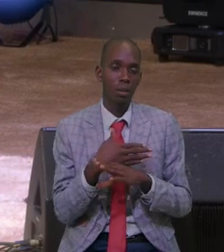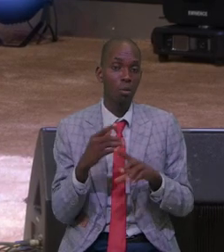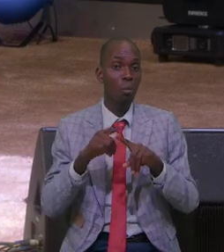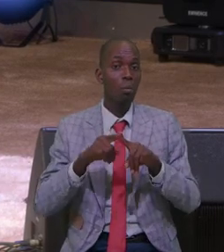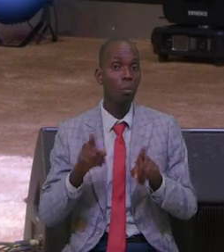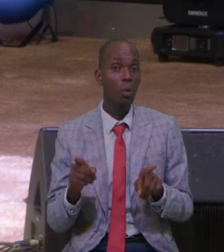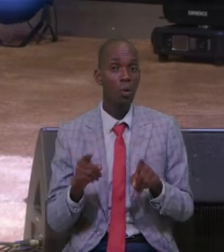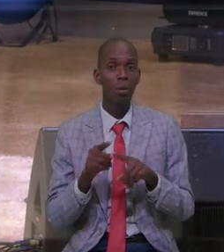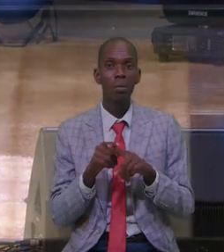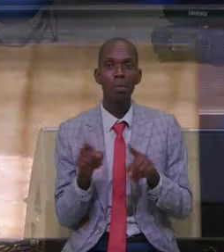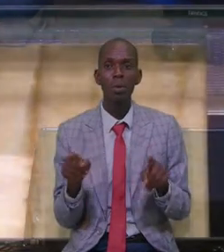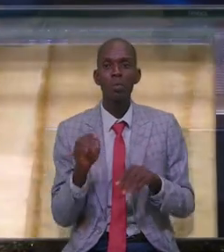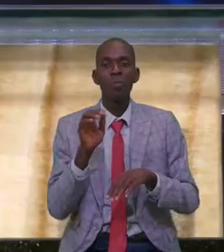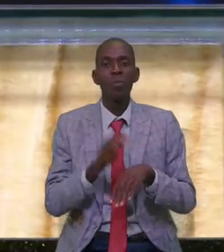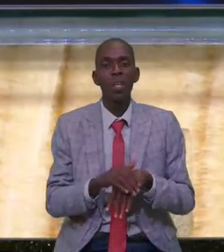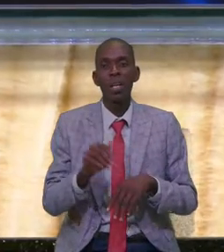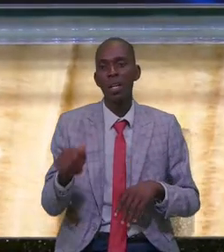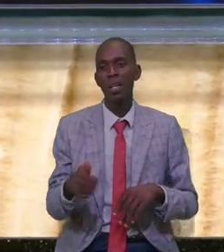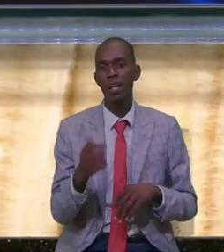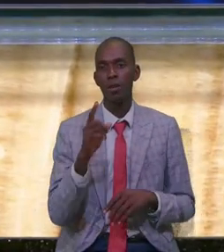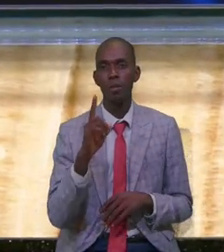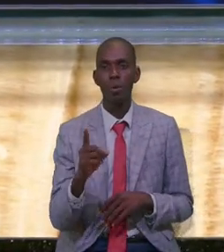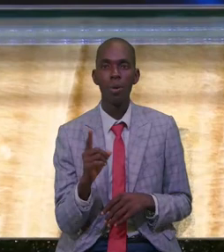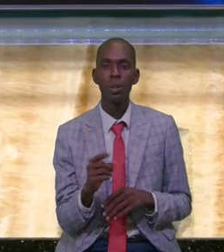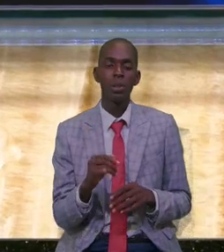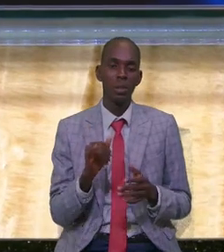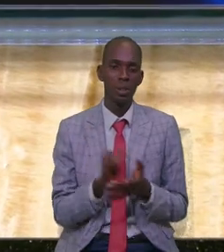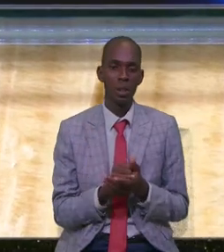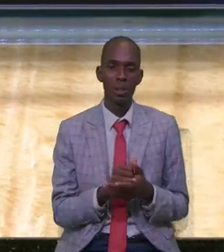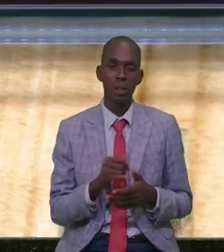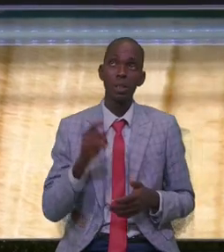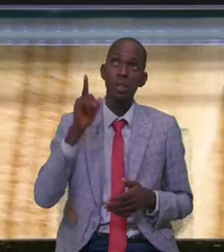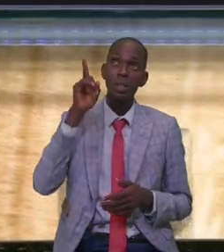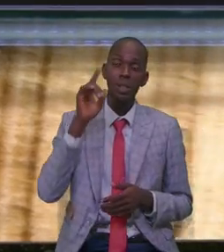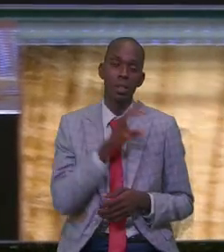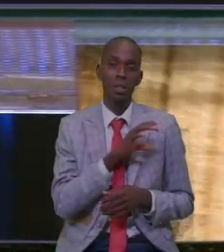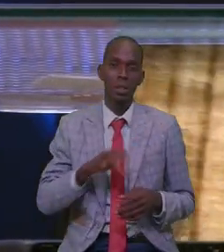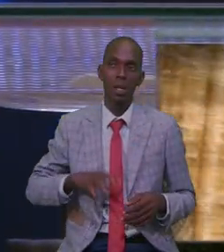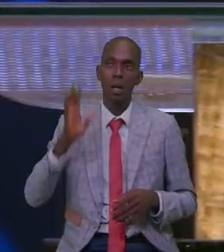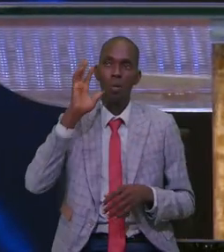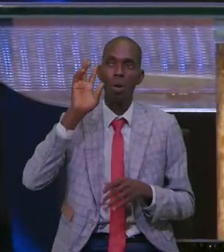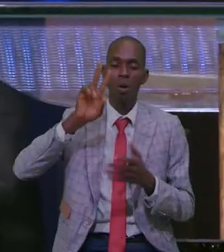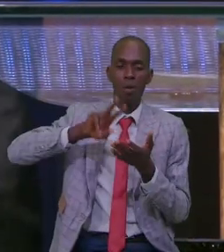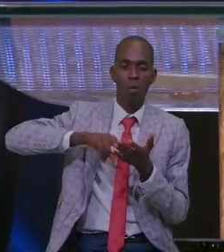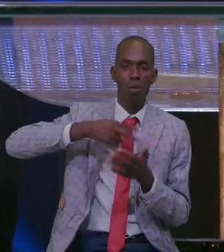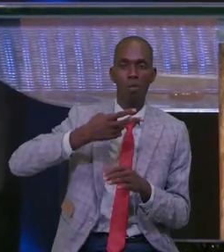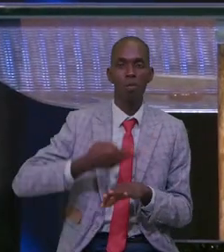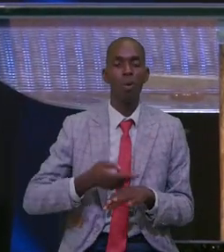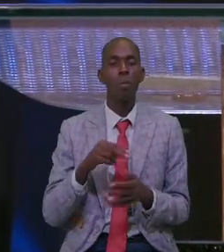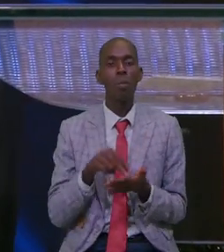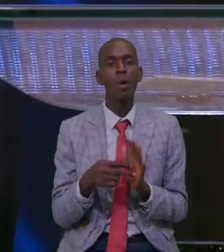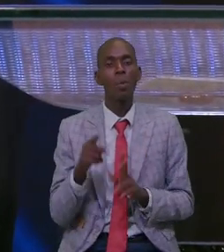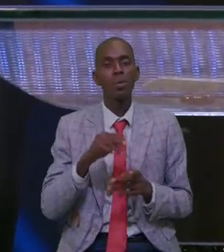But on whomsoever it shall fall. That is, these people that are still standing